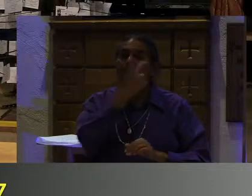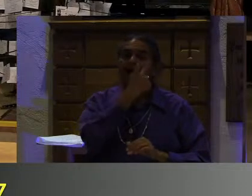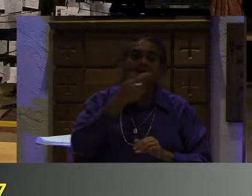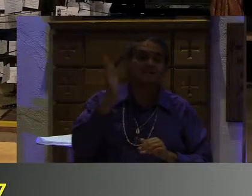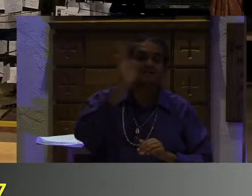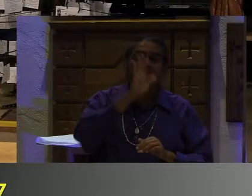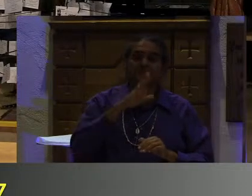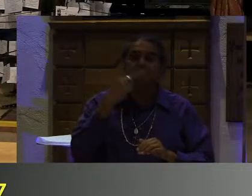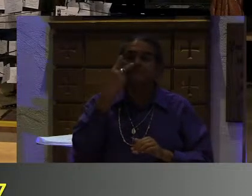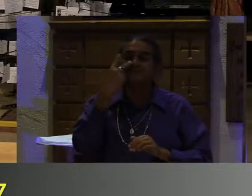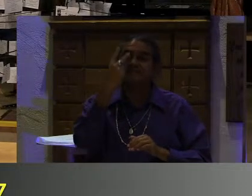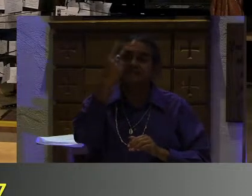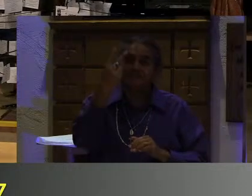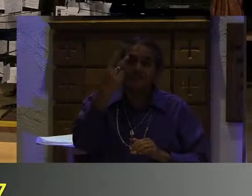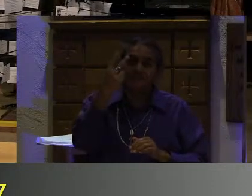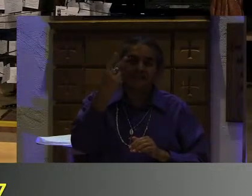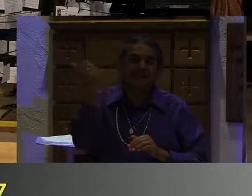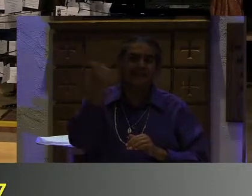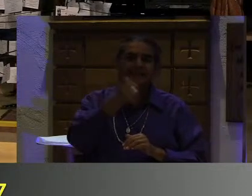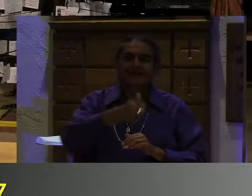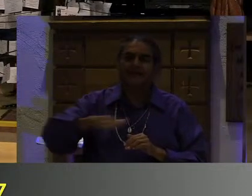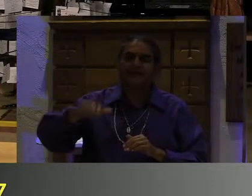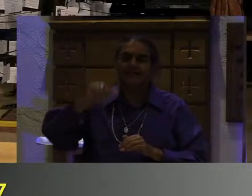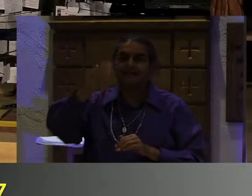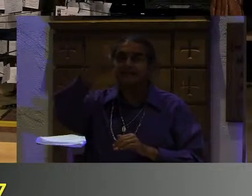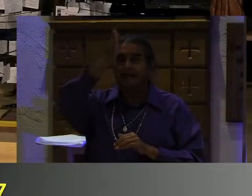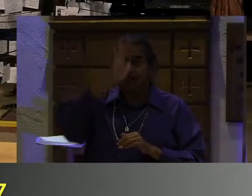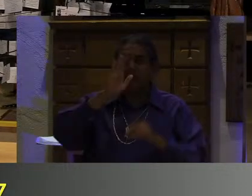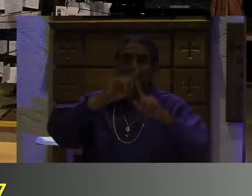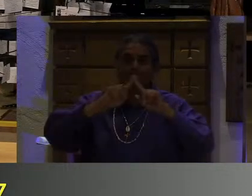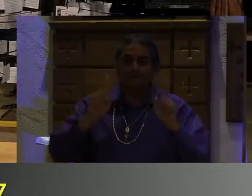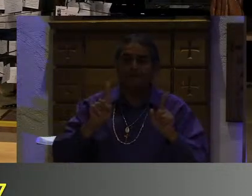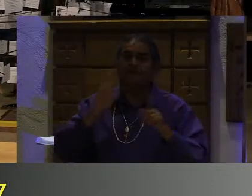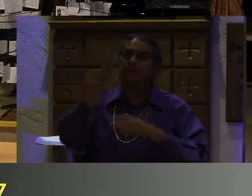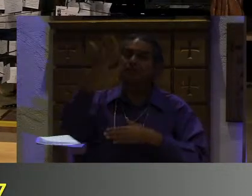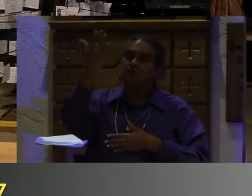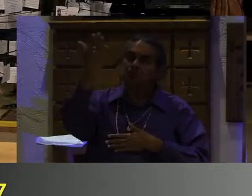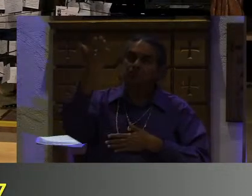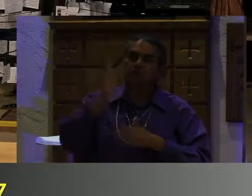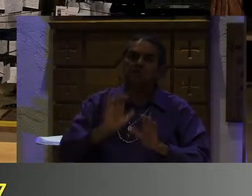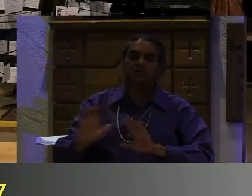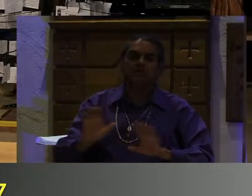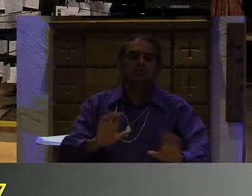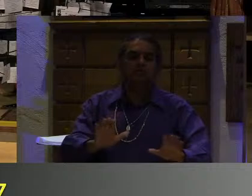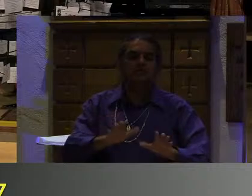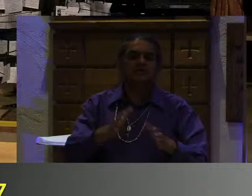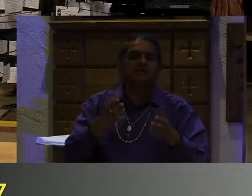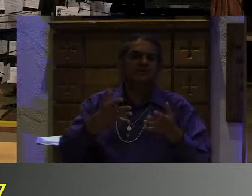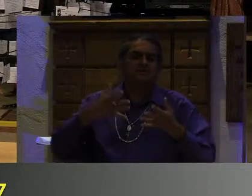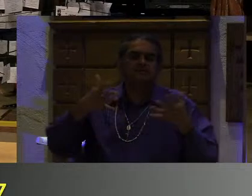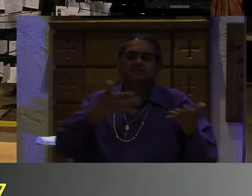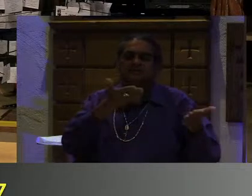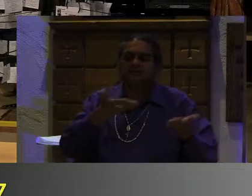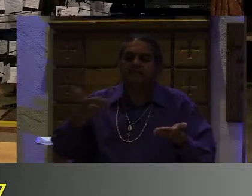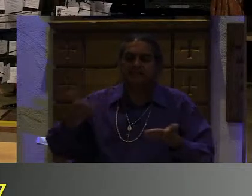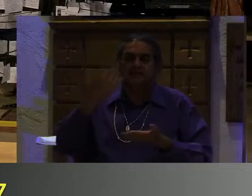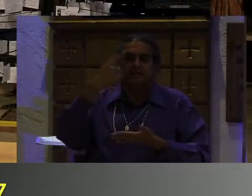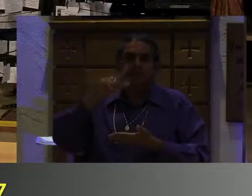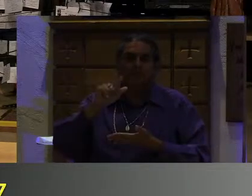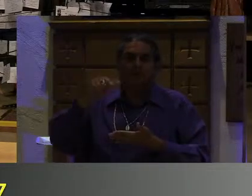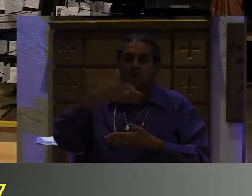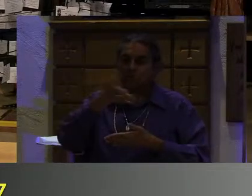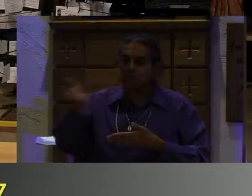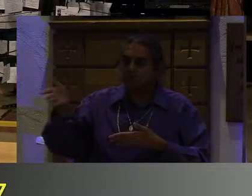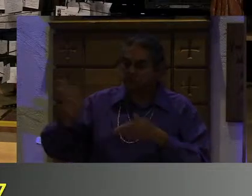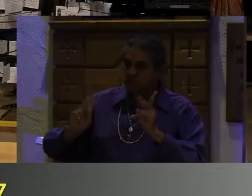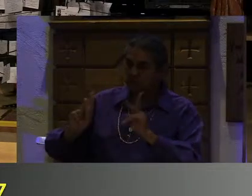ever seen any God but you doing such deeds for those who wait for